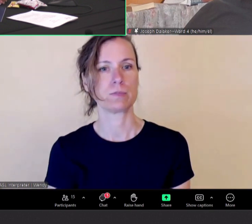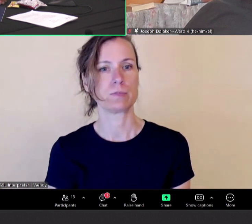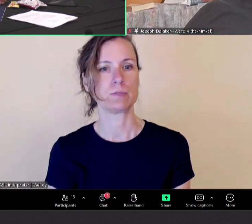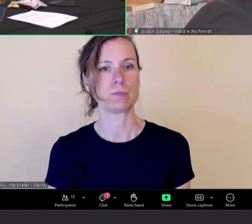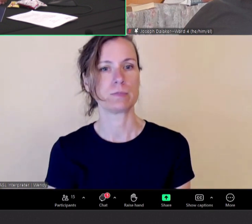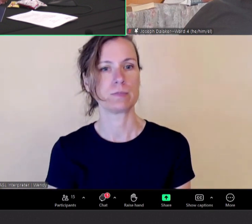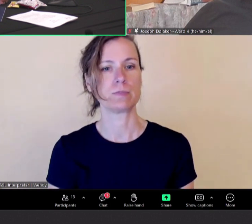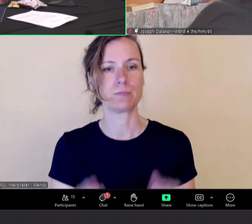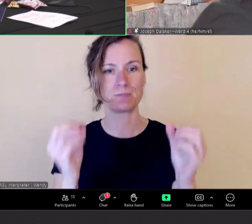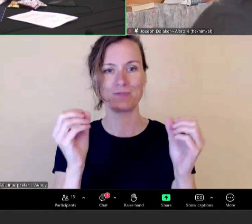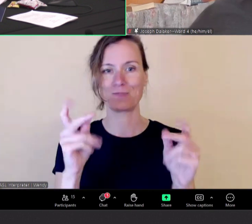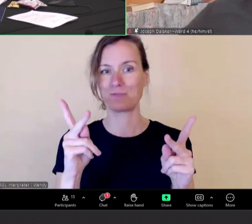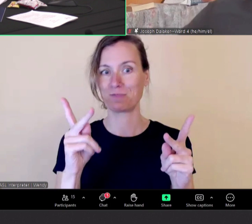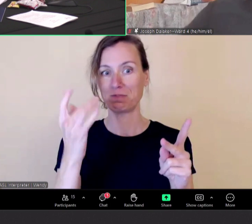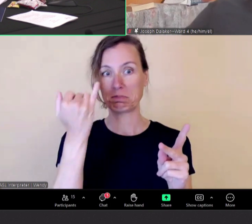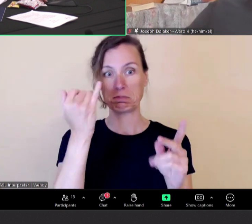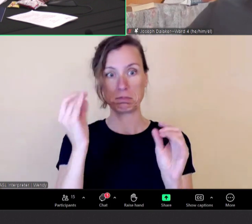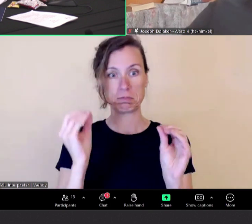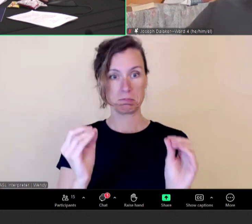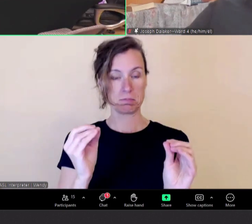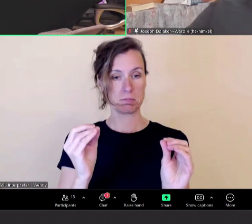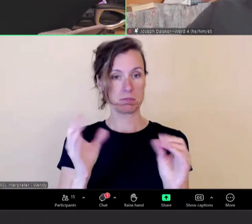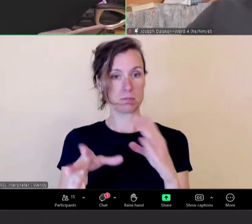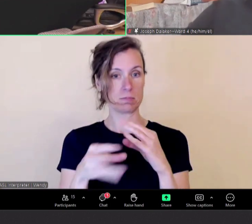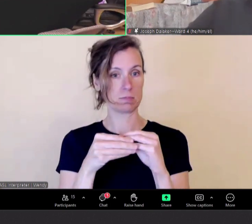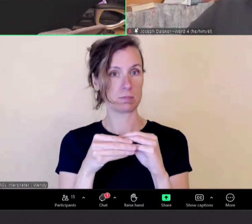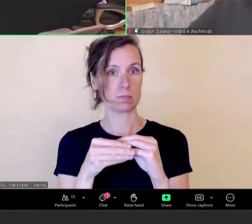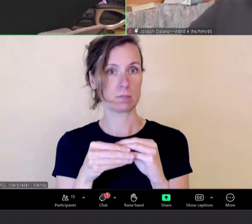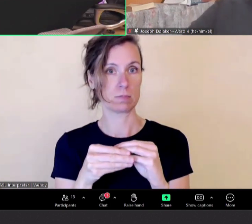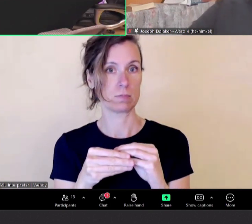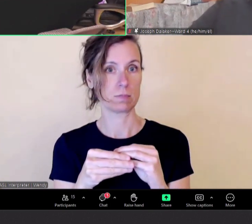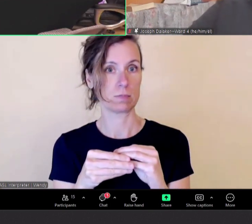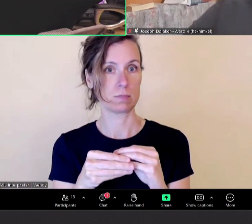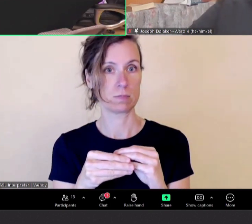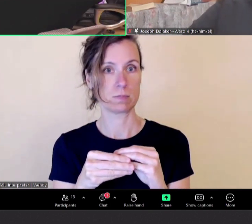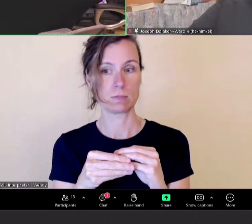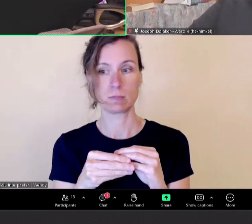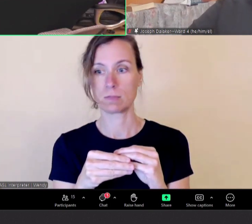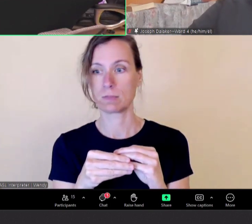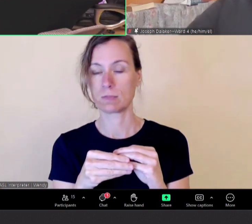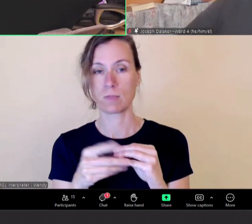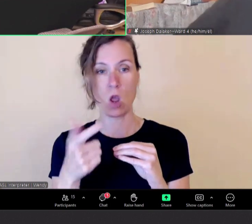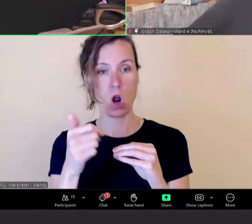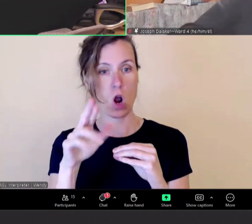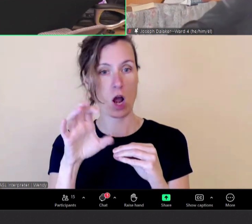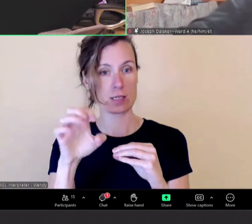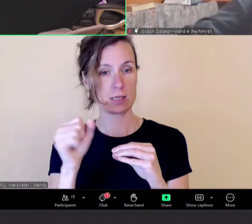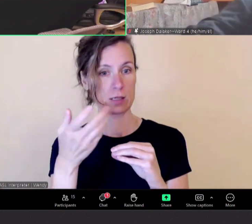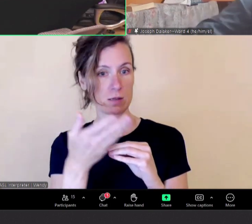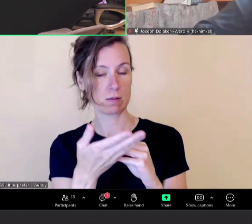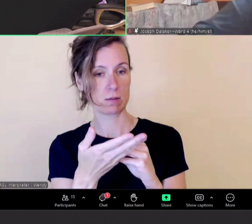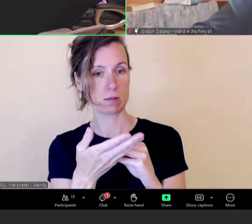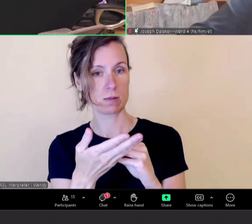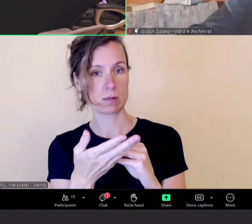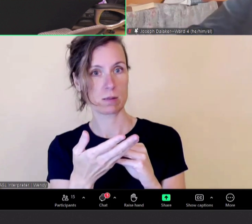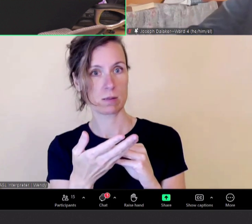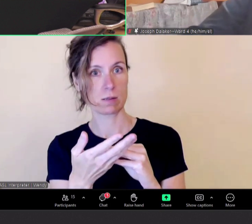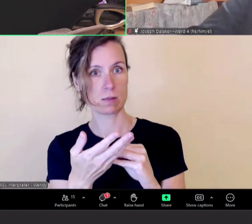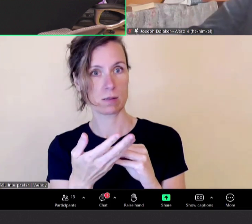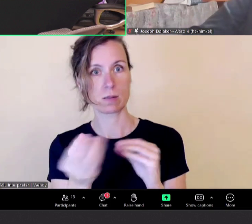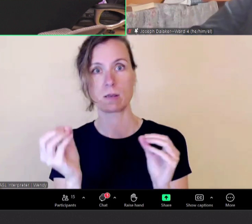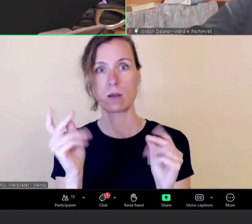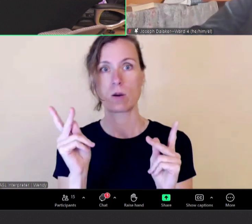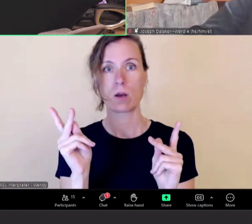Okay. If nothing further, Councilmember Garces, did you have something? No, ma'am. No? Okay. All